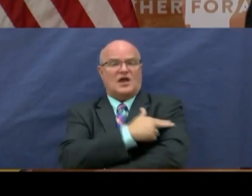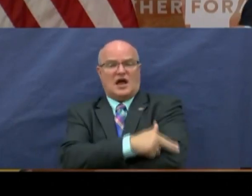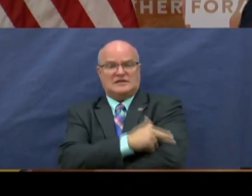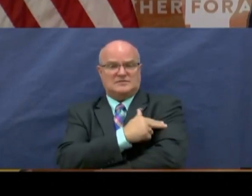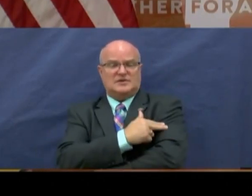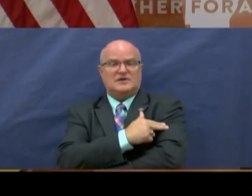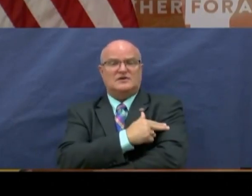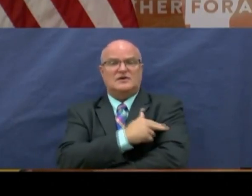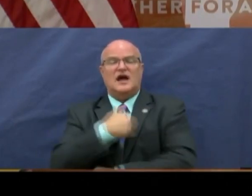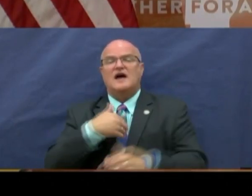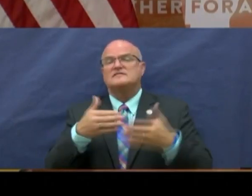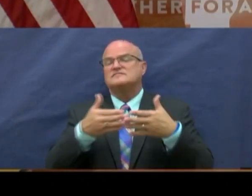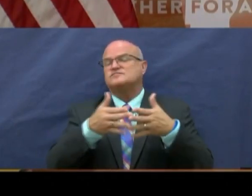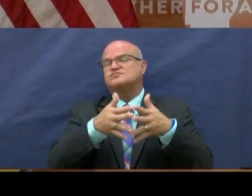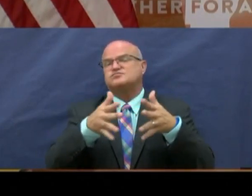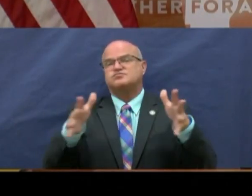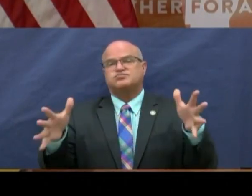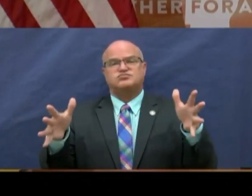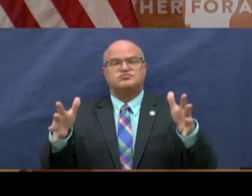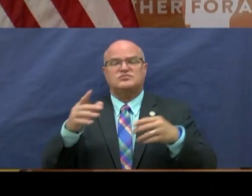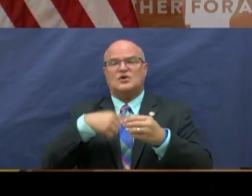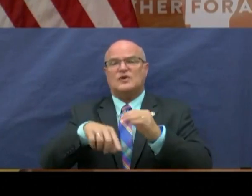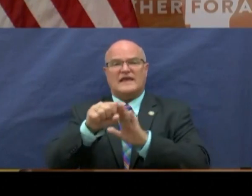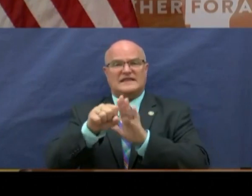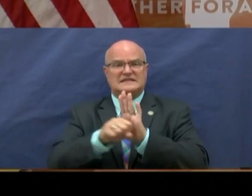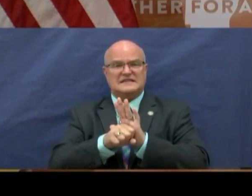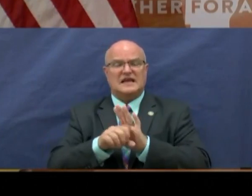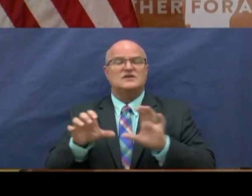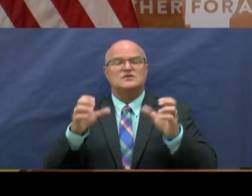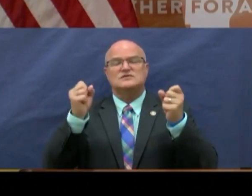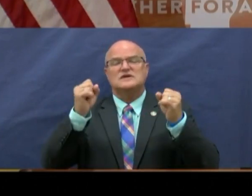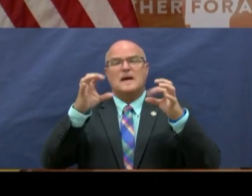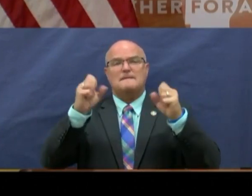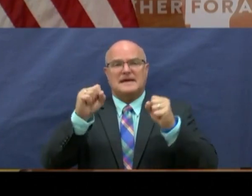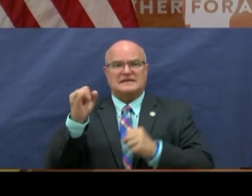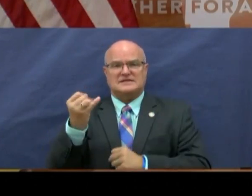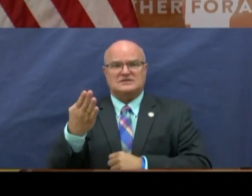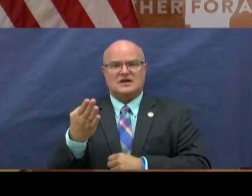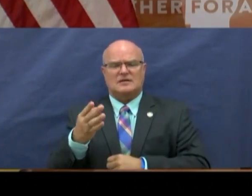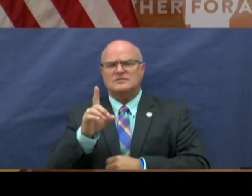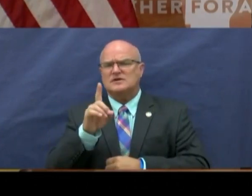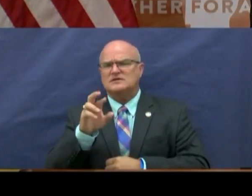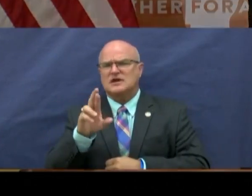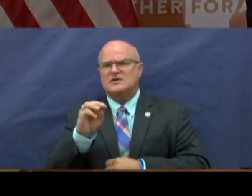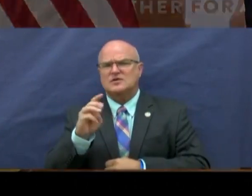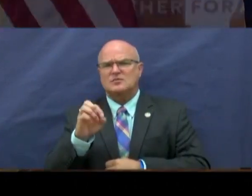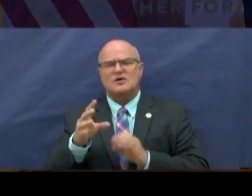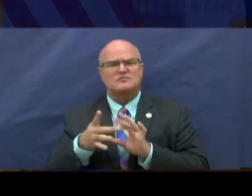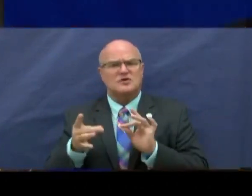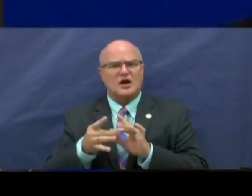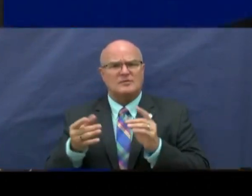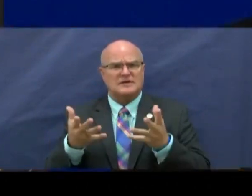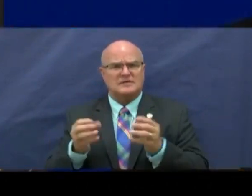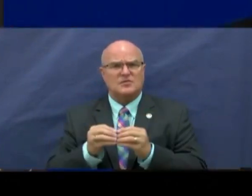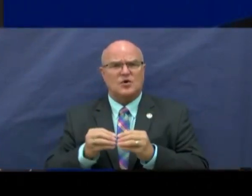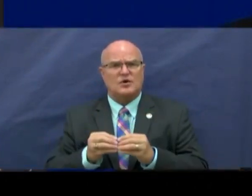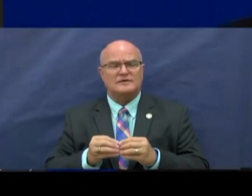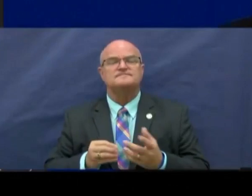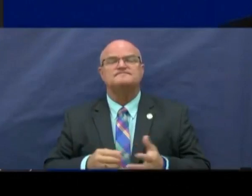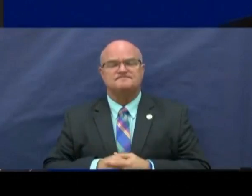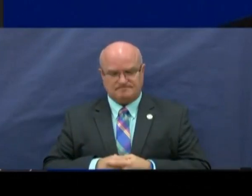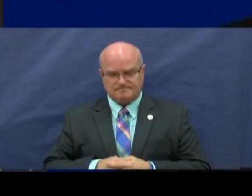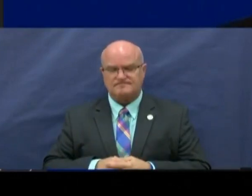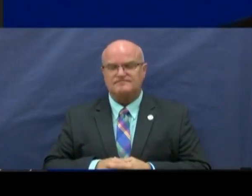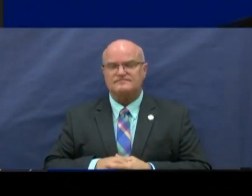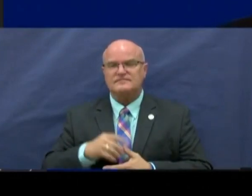a broader range geographically across the state. They're doing an amazing job. Dr. Romero, do you have any other comment there? Just to reiterate what I